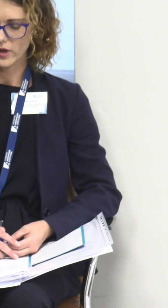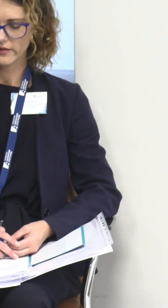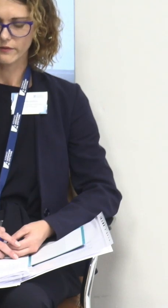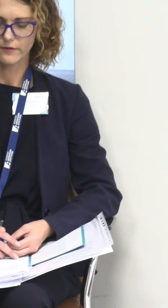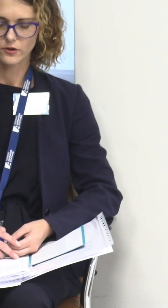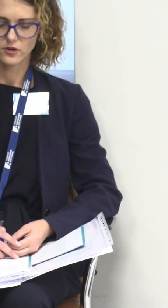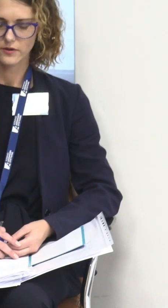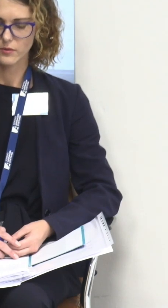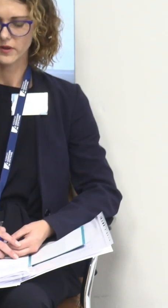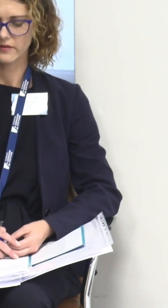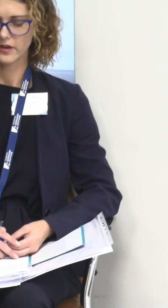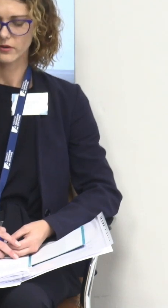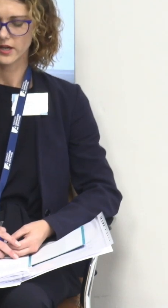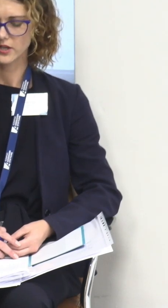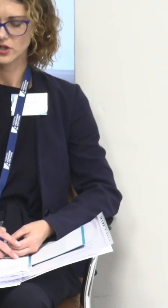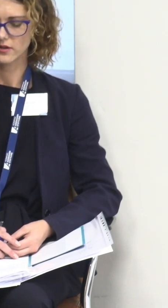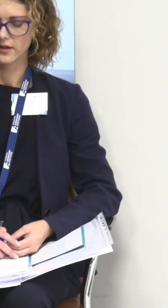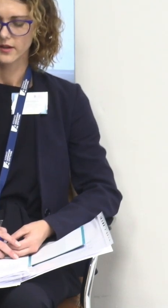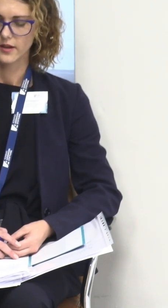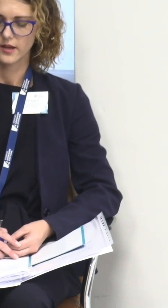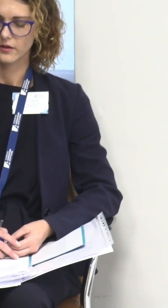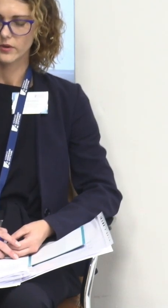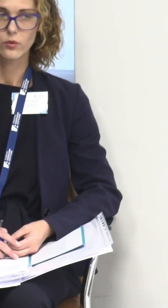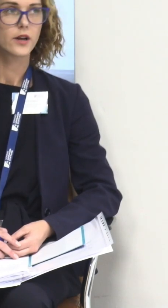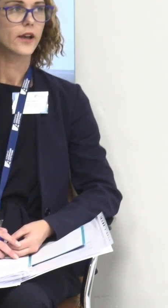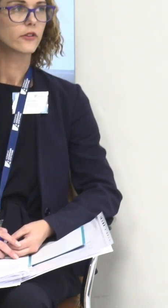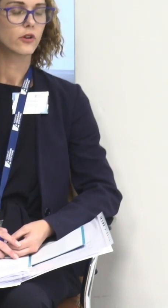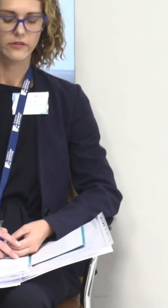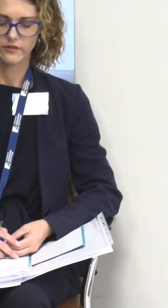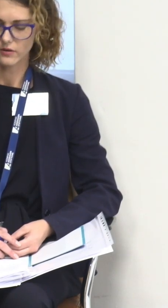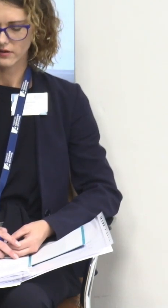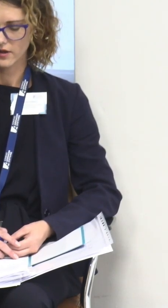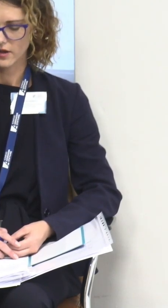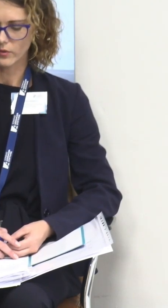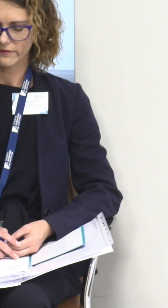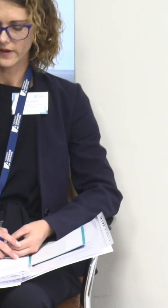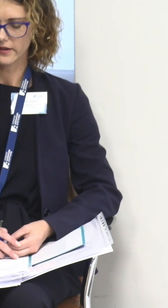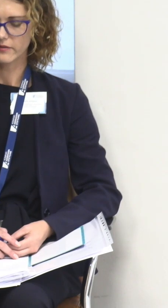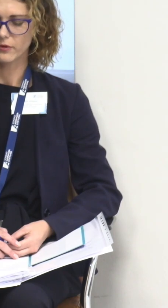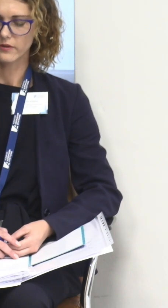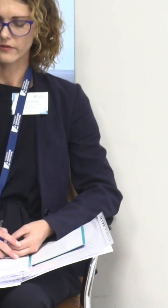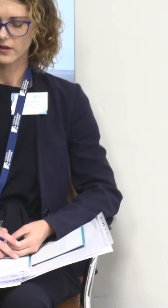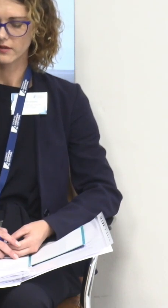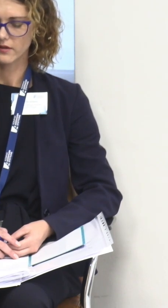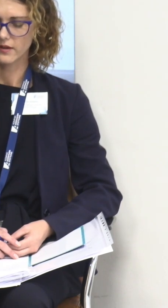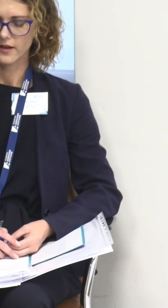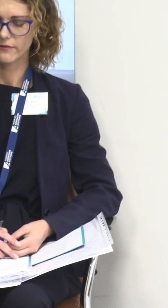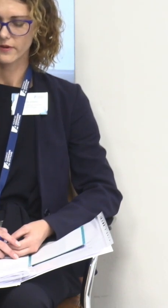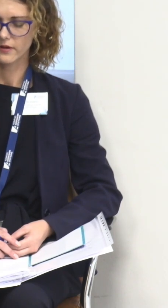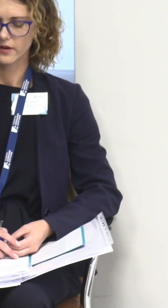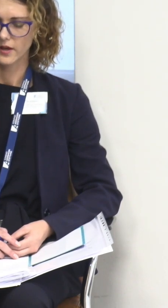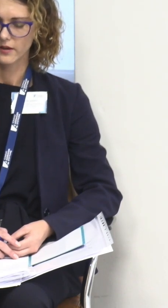what is the future of Namibia's education? And we would like to consult with the experts that